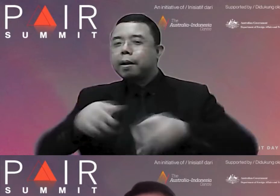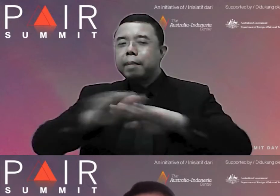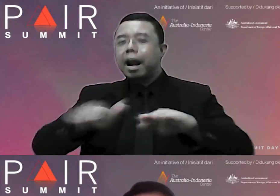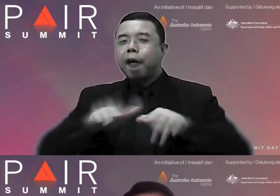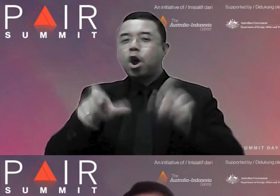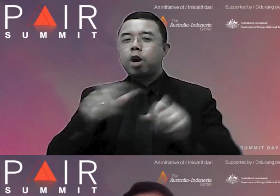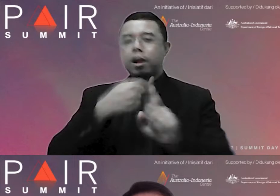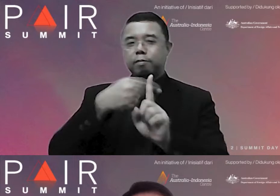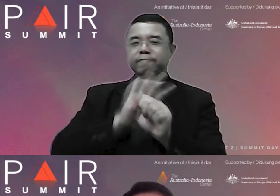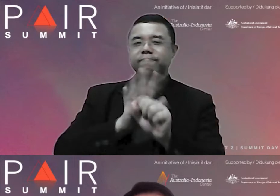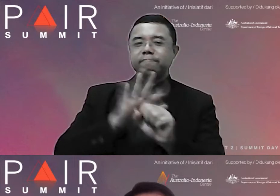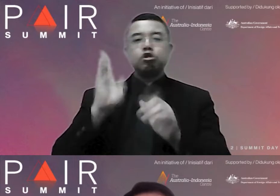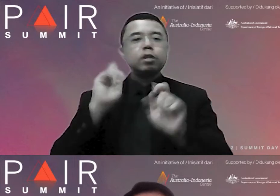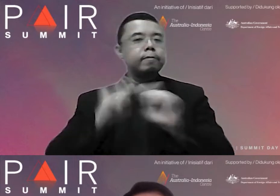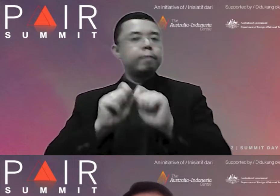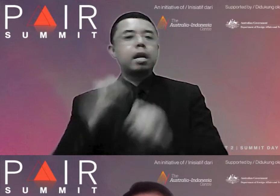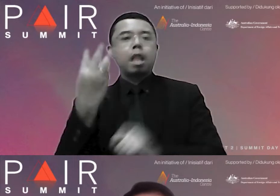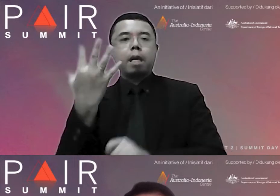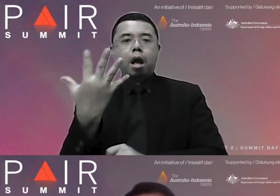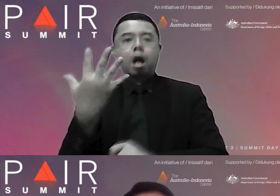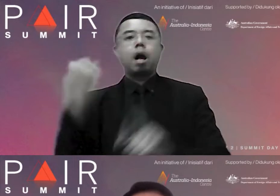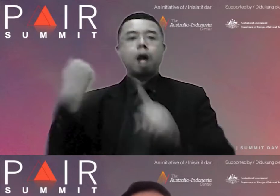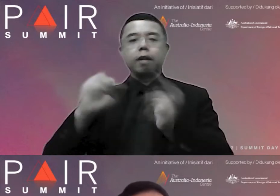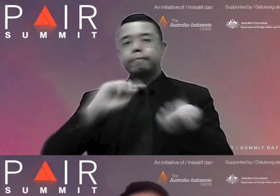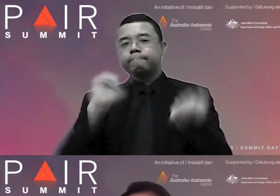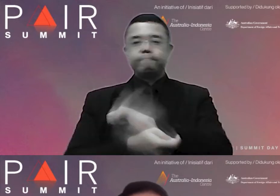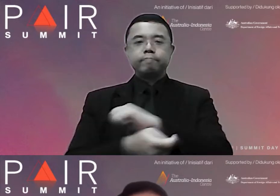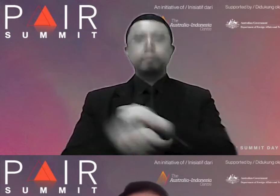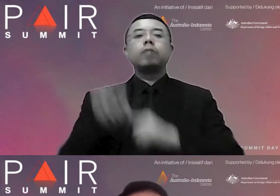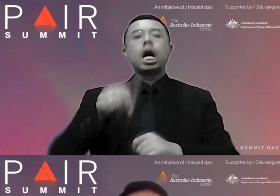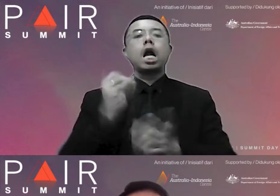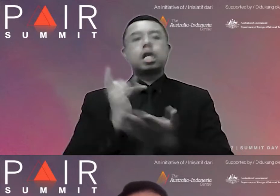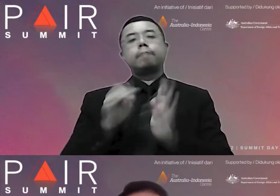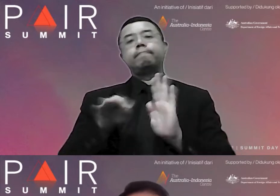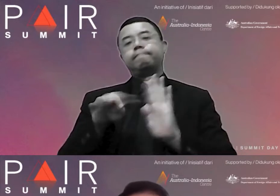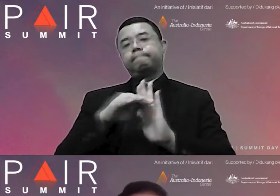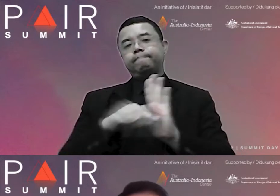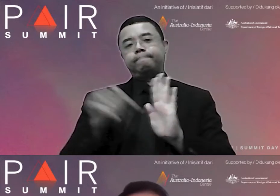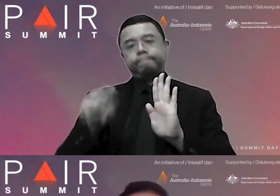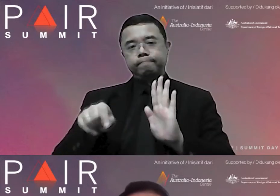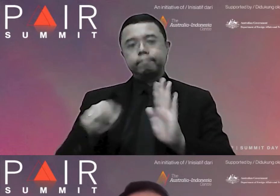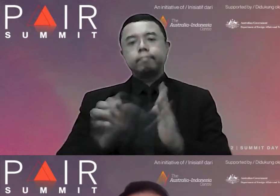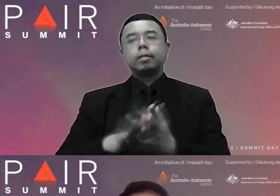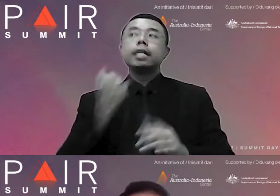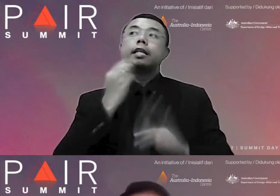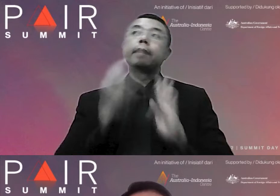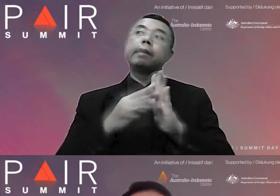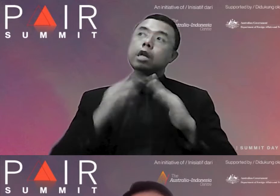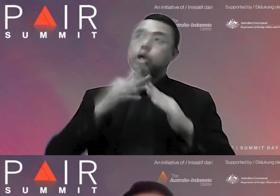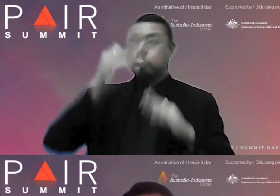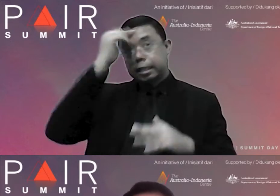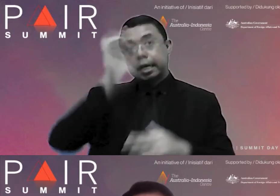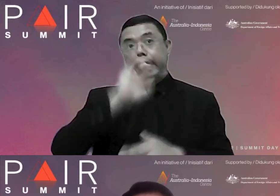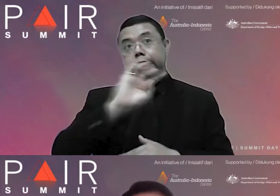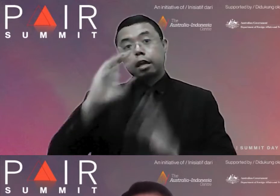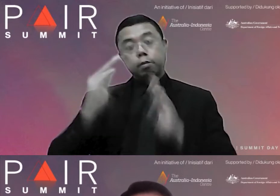still used until now. Going to the hospitals, each hospital already established their policies. So